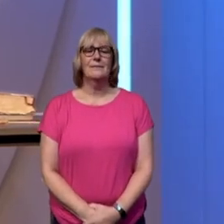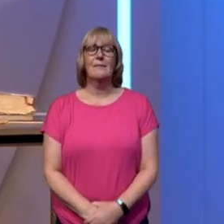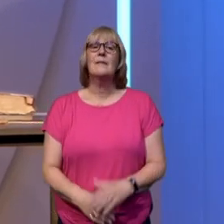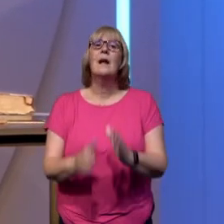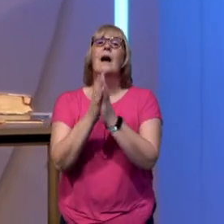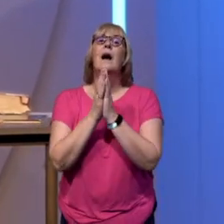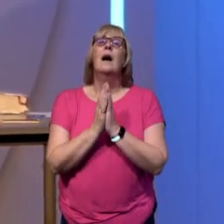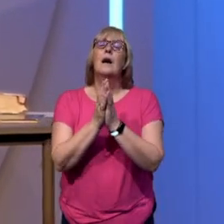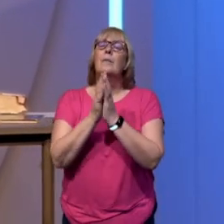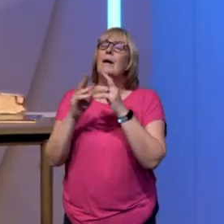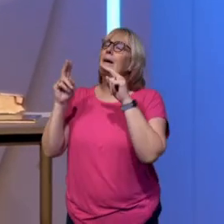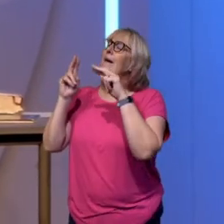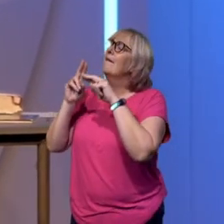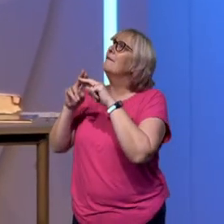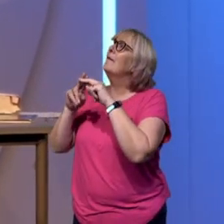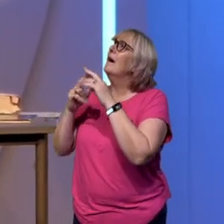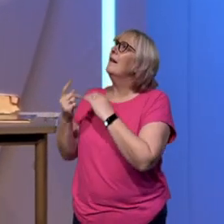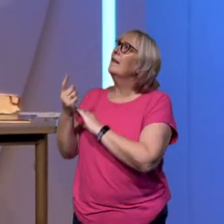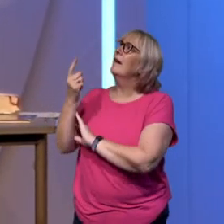Oh, Father God,